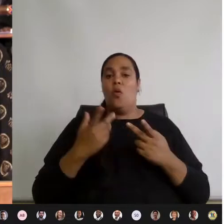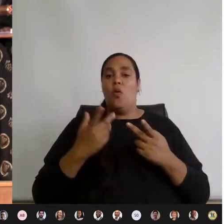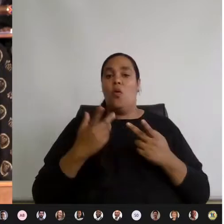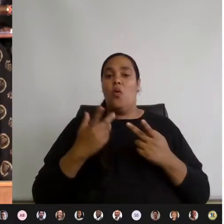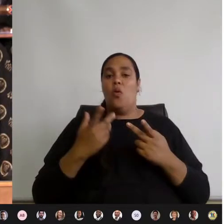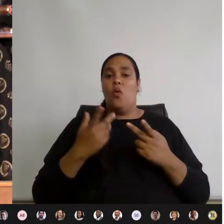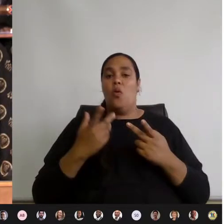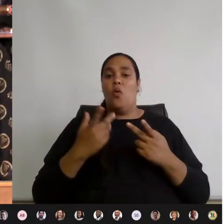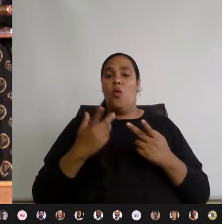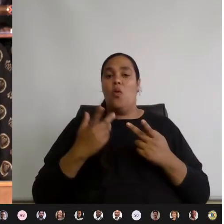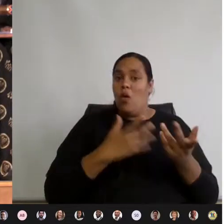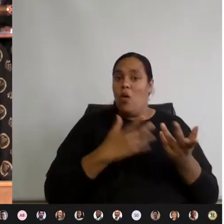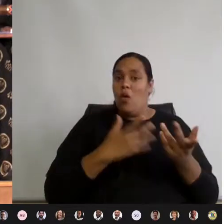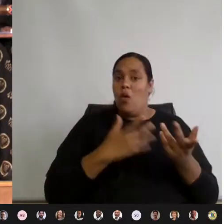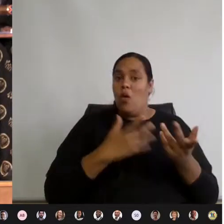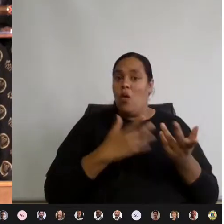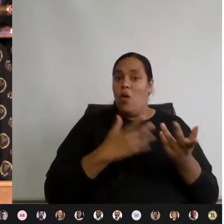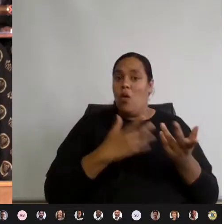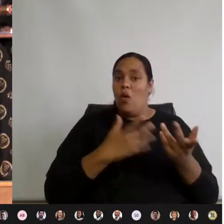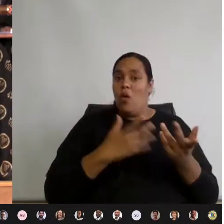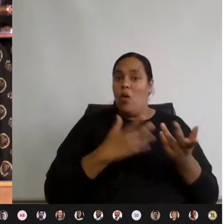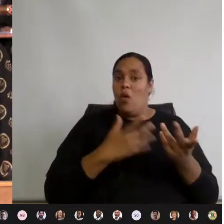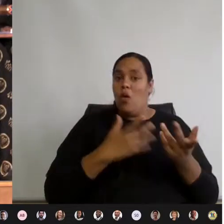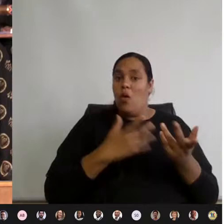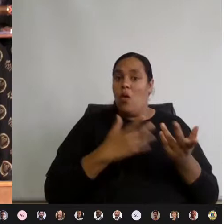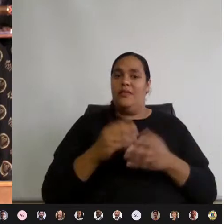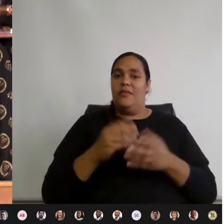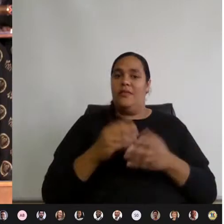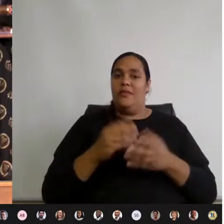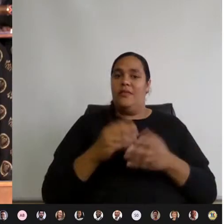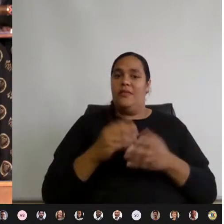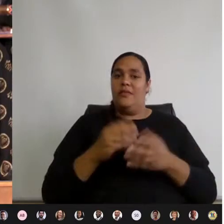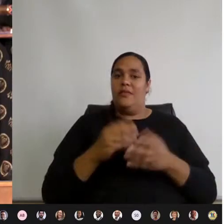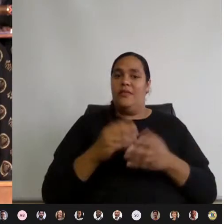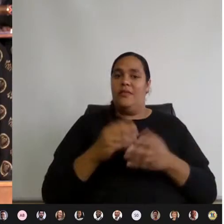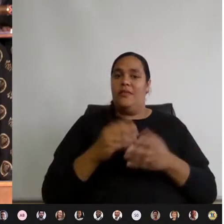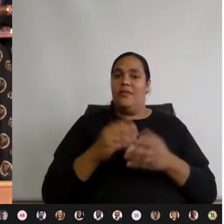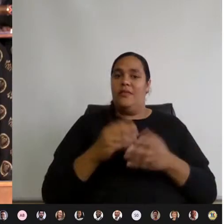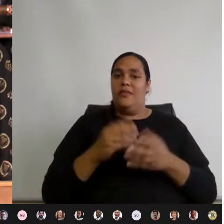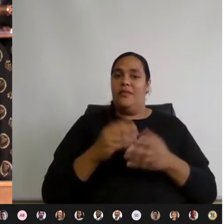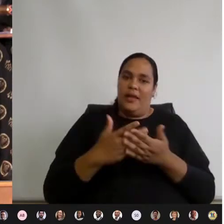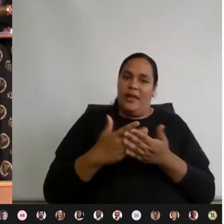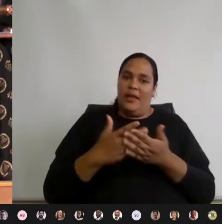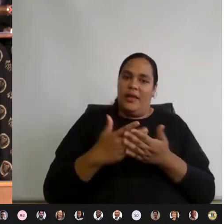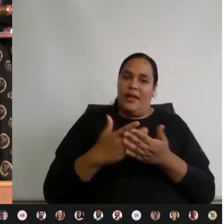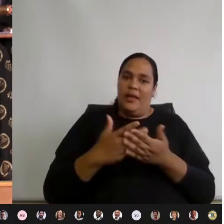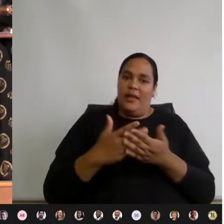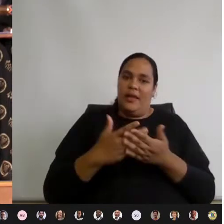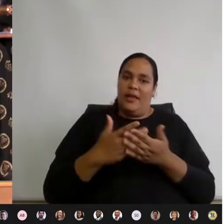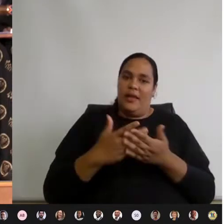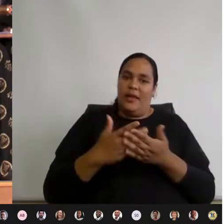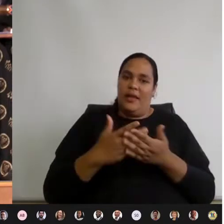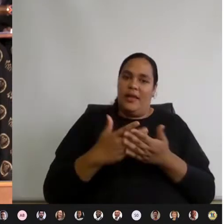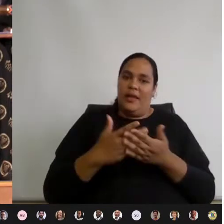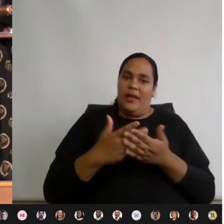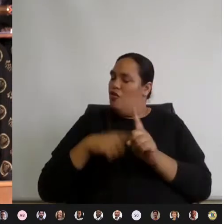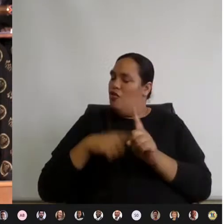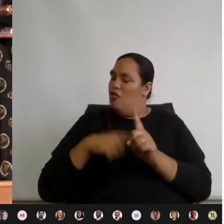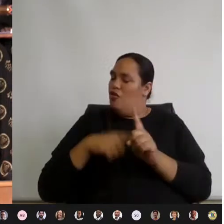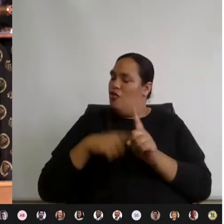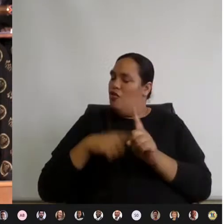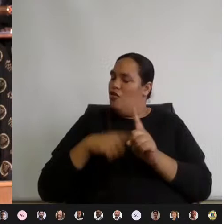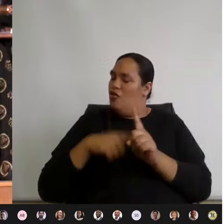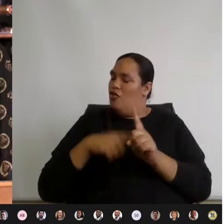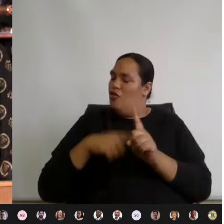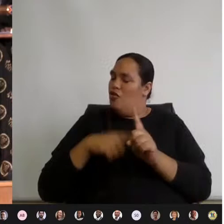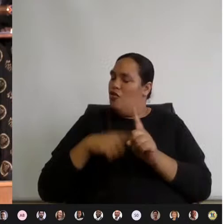or say it explicitly here so that it is in the Hansard, so that it can be held and kept on record. You can't get away without doing that,